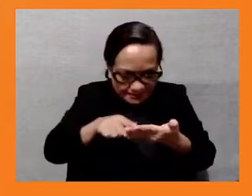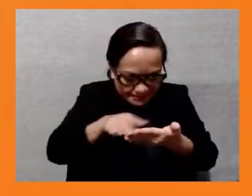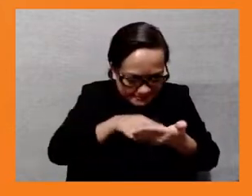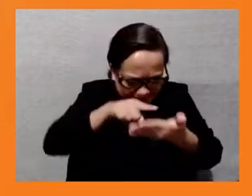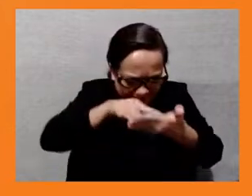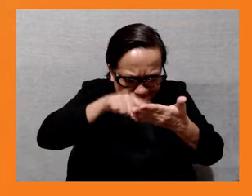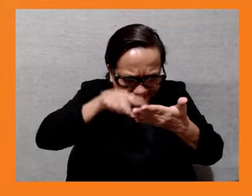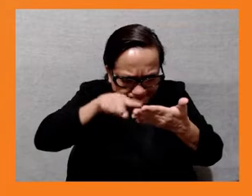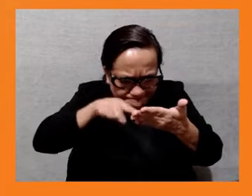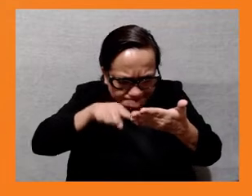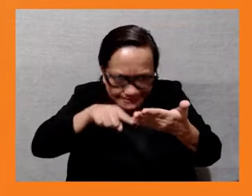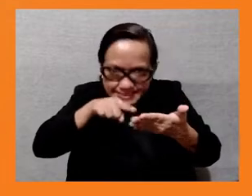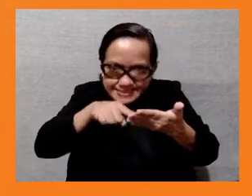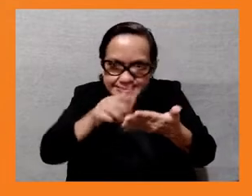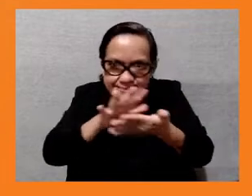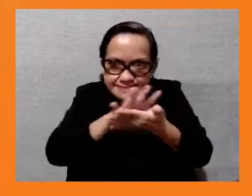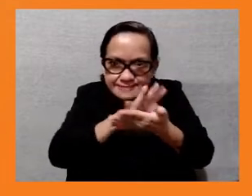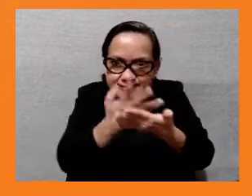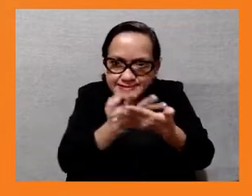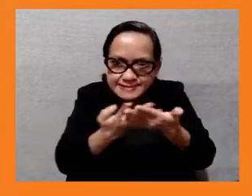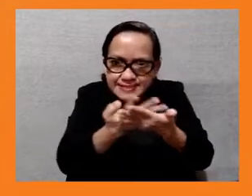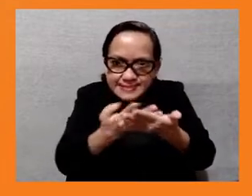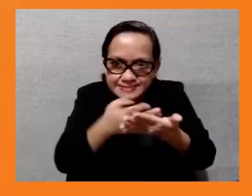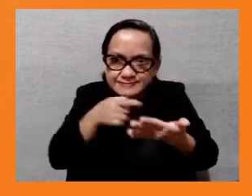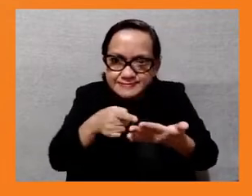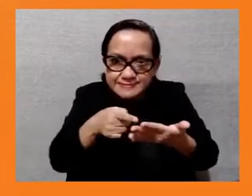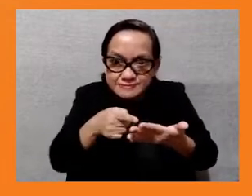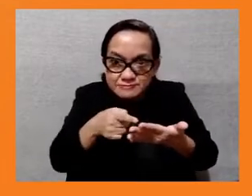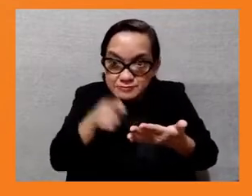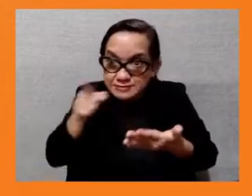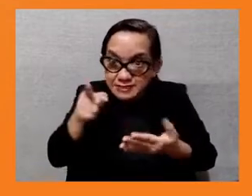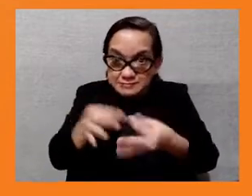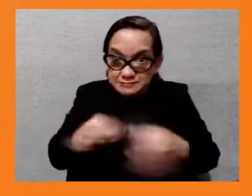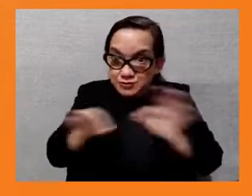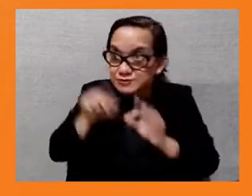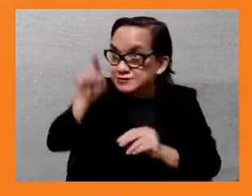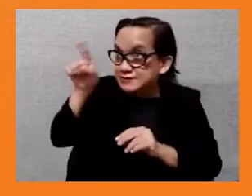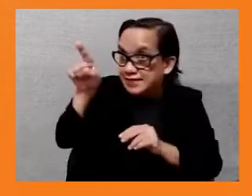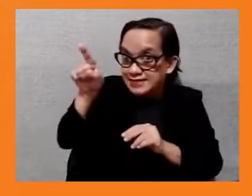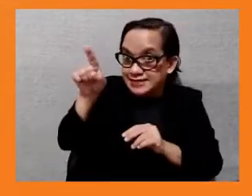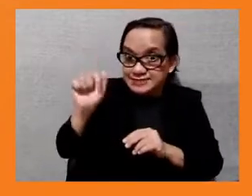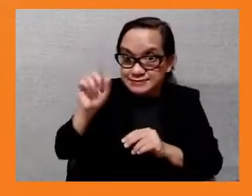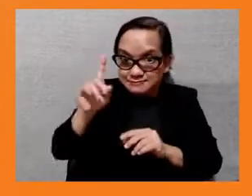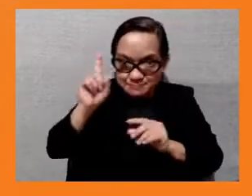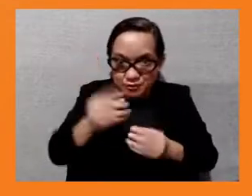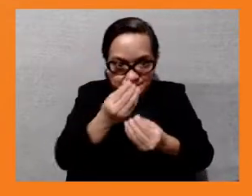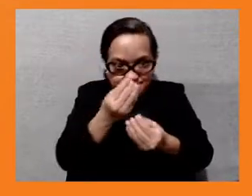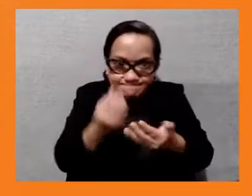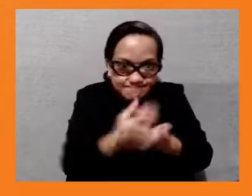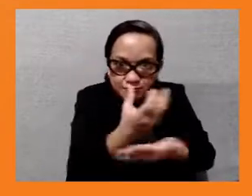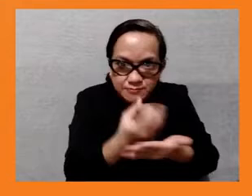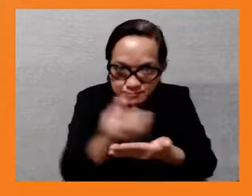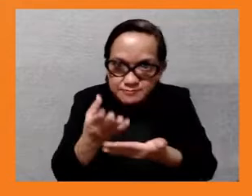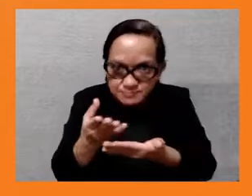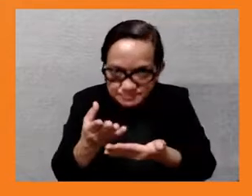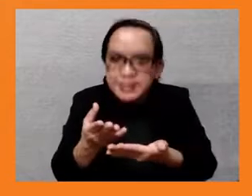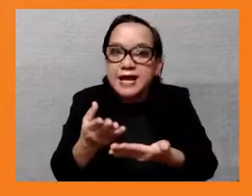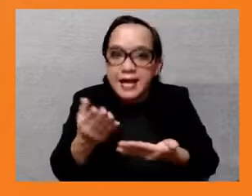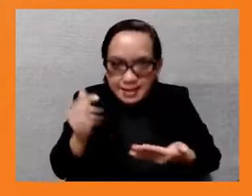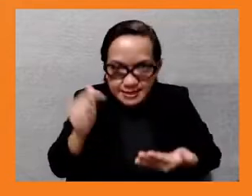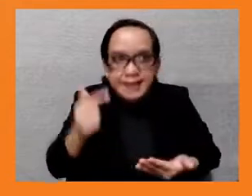to enhance our portfolio monitoring and our organizational arrangements, as well as getting more staffing down into